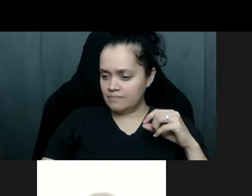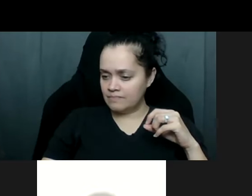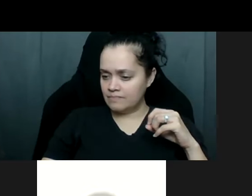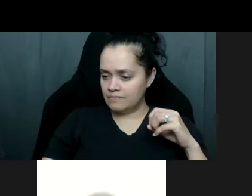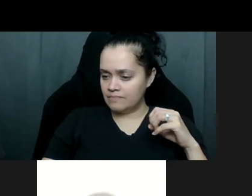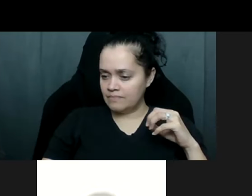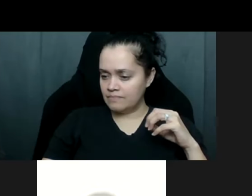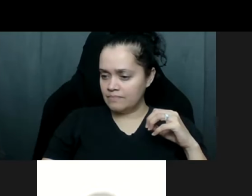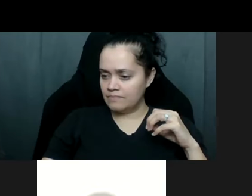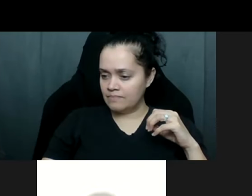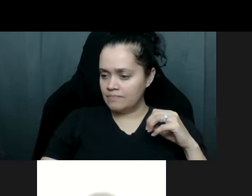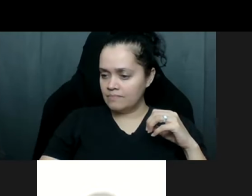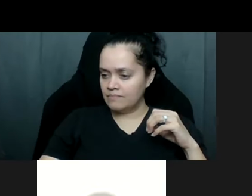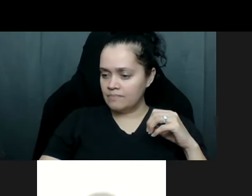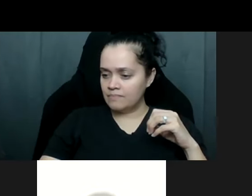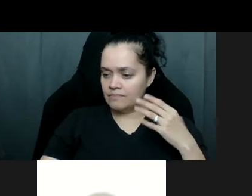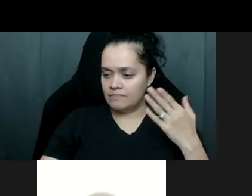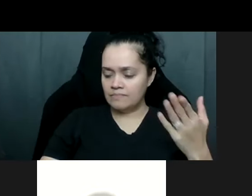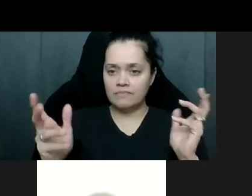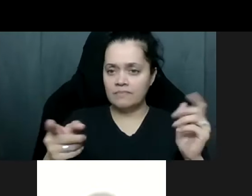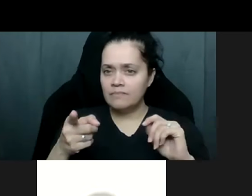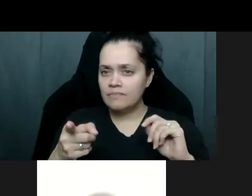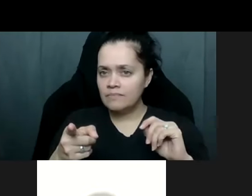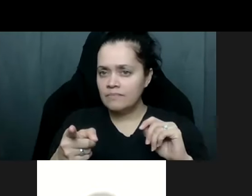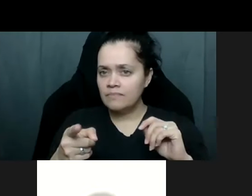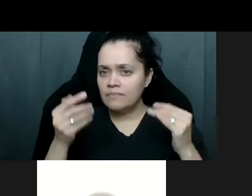There it is in the chat. Here we go.